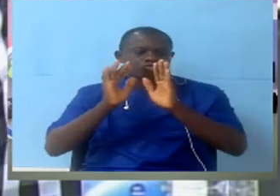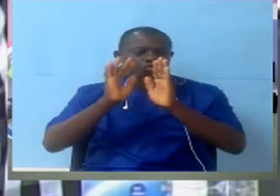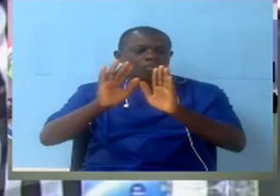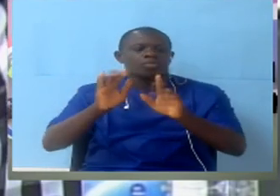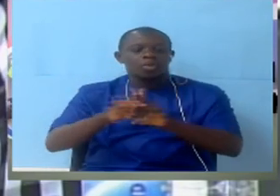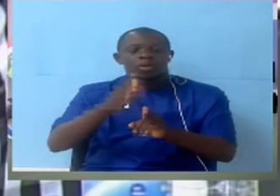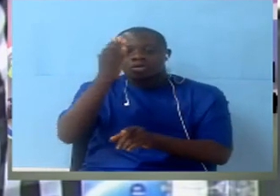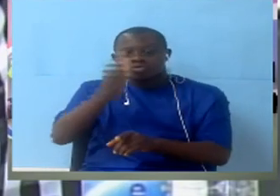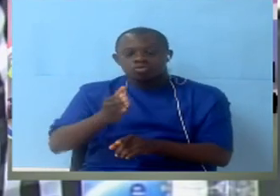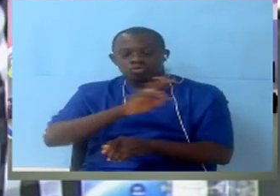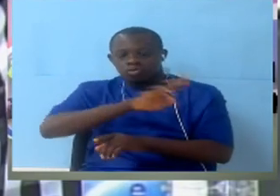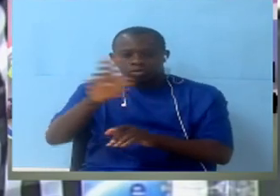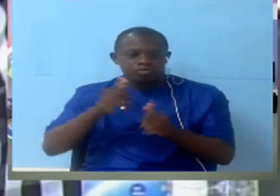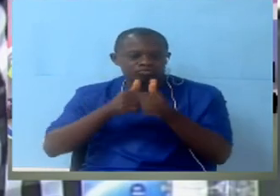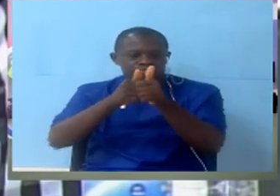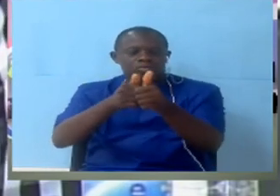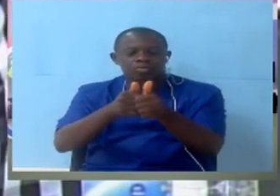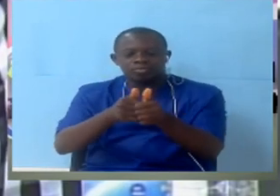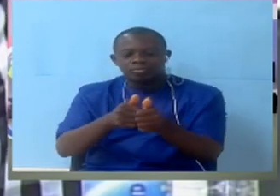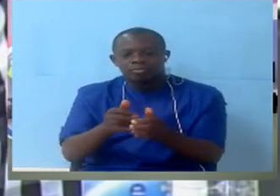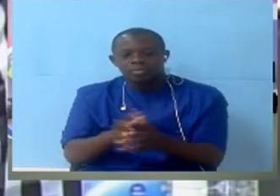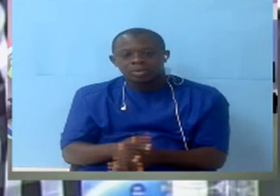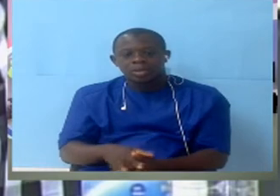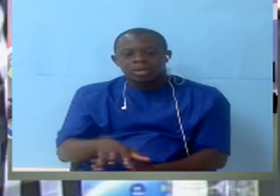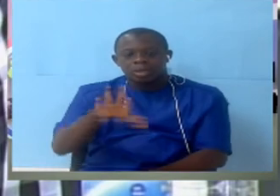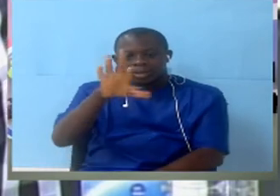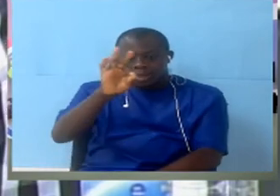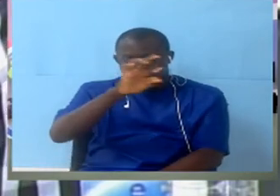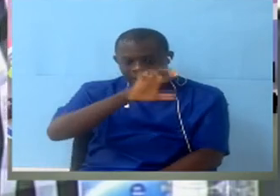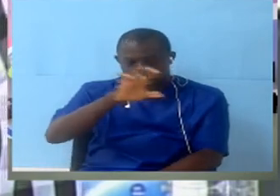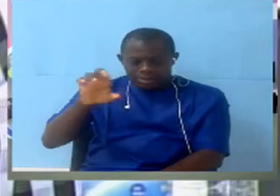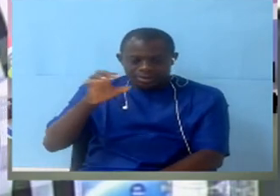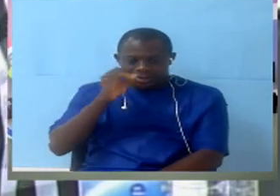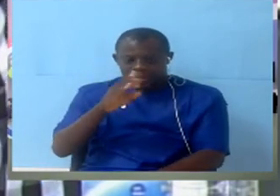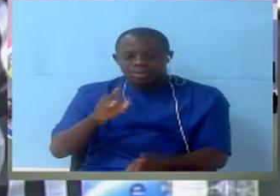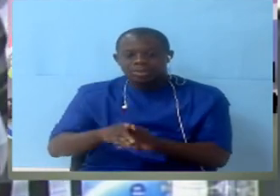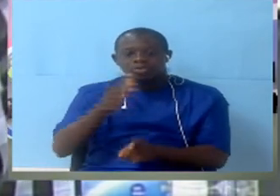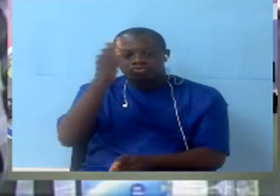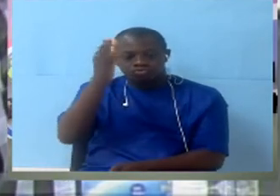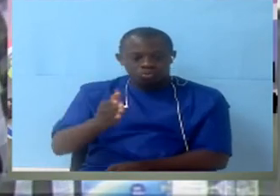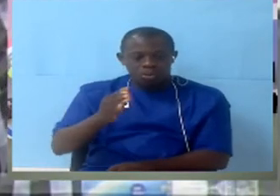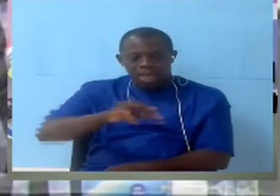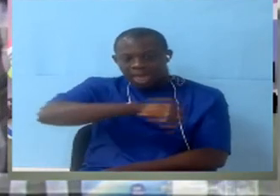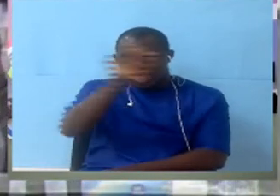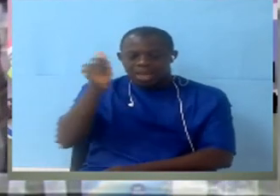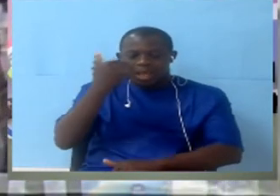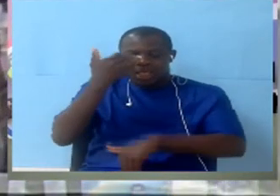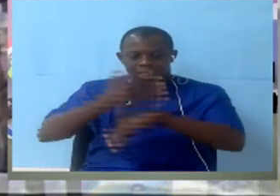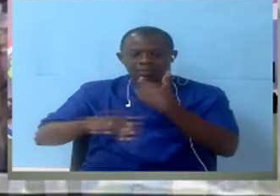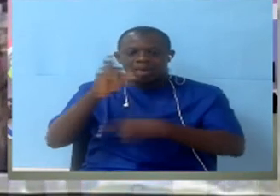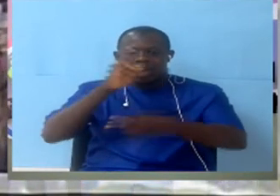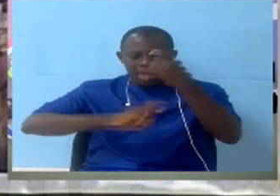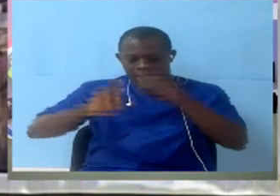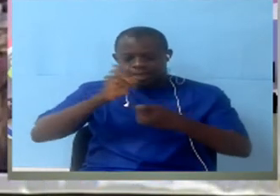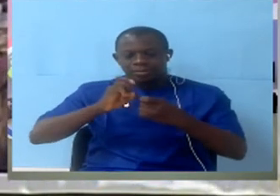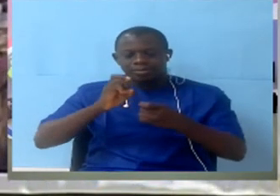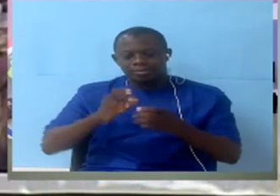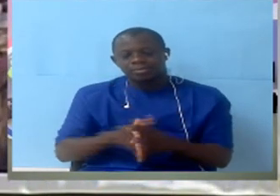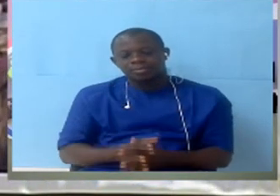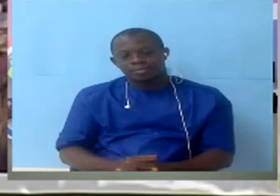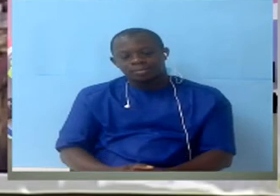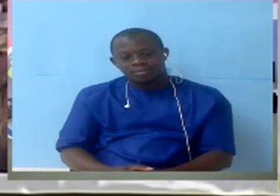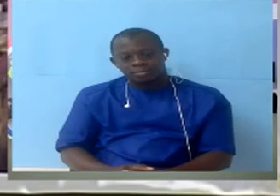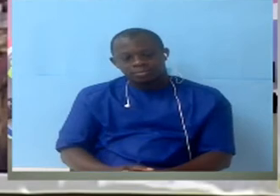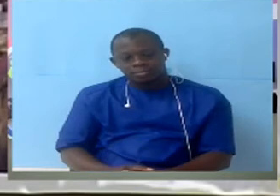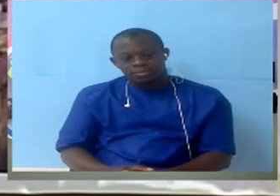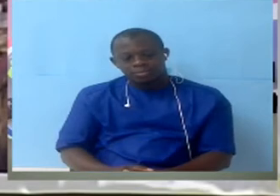The truth is not going on still. TRC called truth and never again. The TRC stood for the truth and they said never